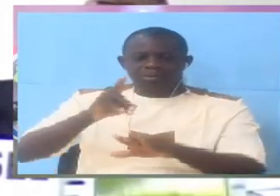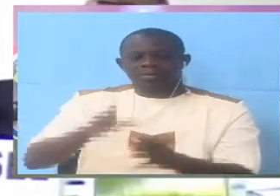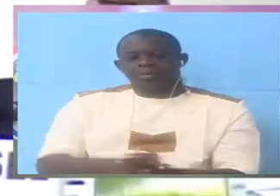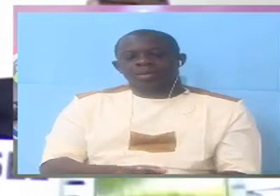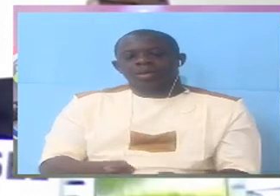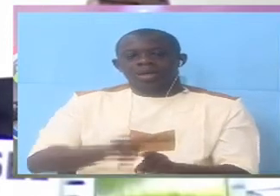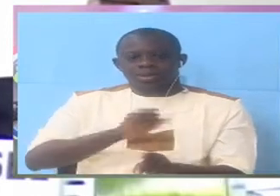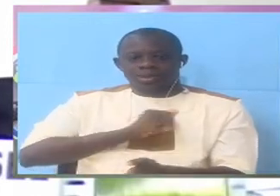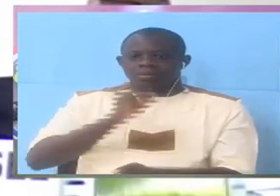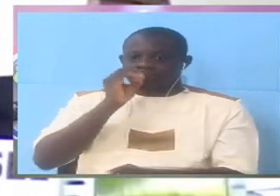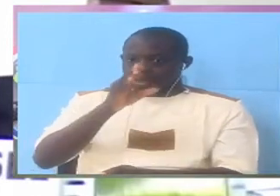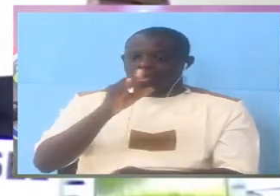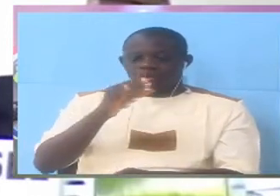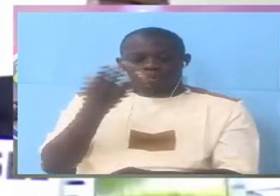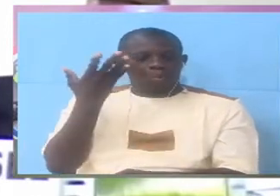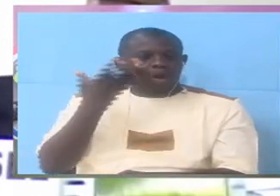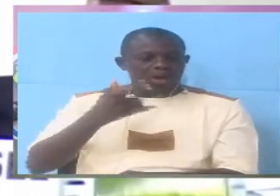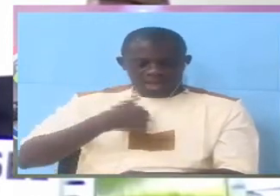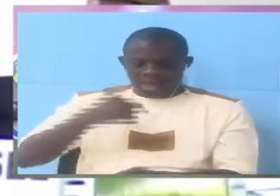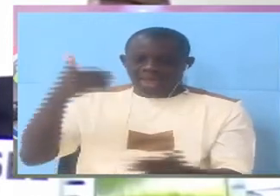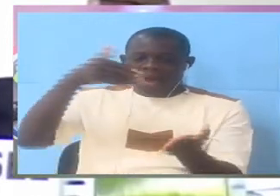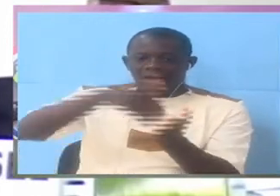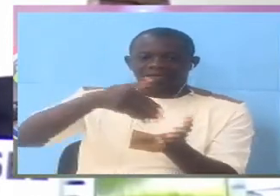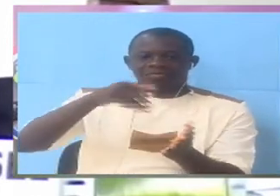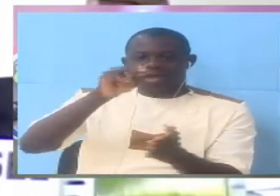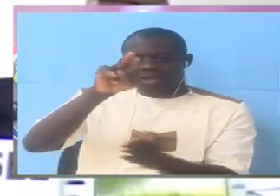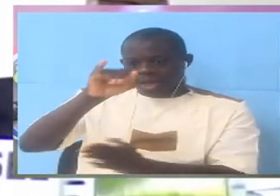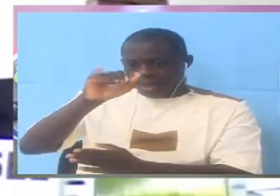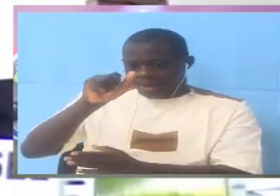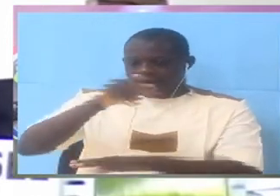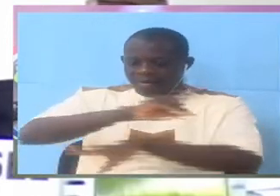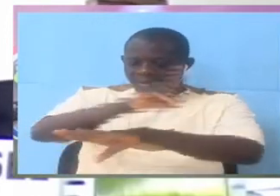He said, when I arrived at the NIA premises,